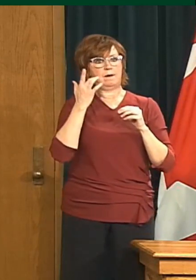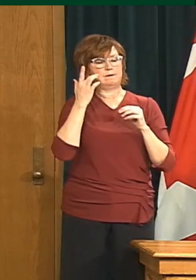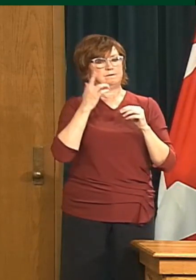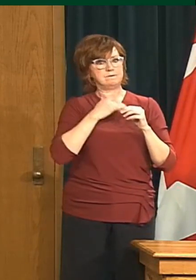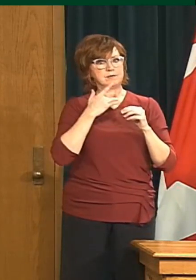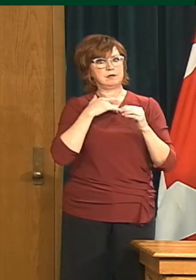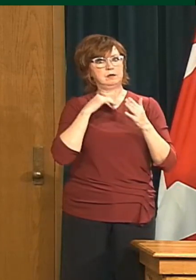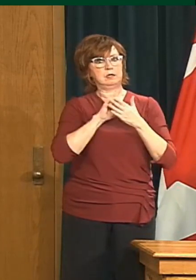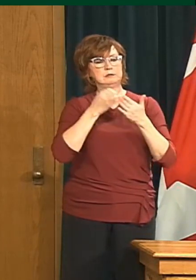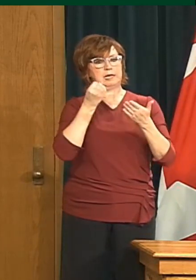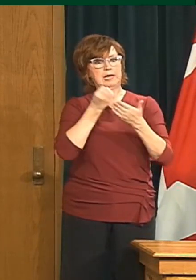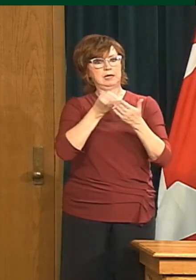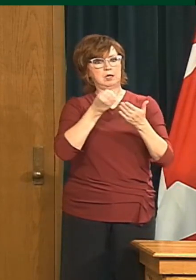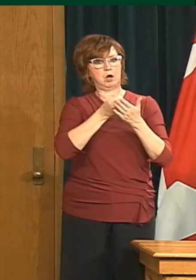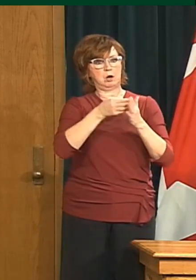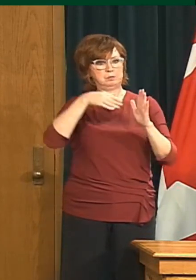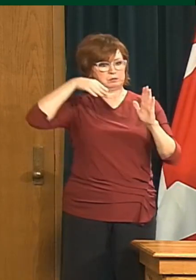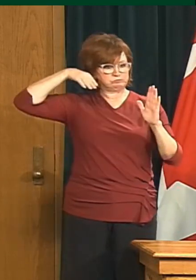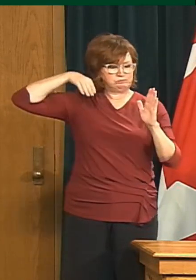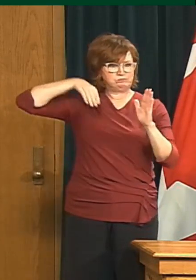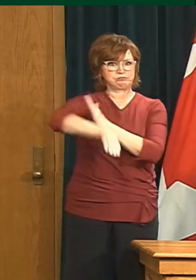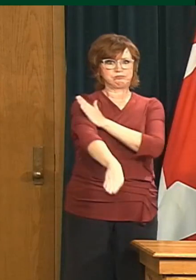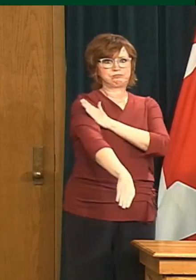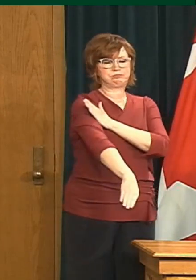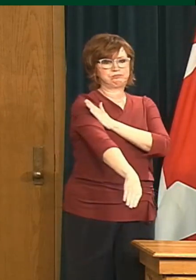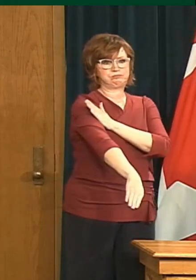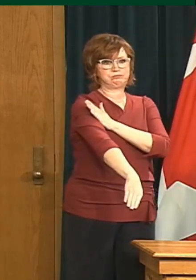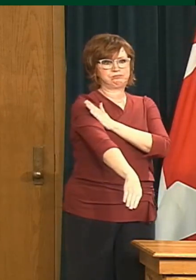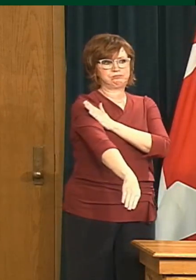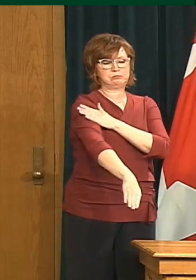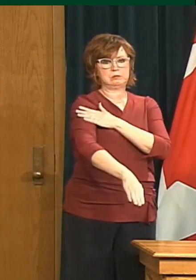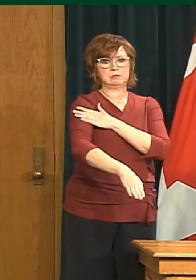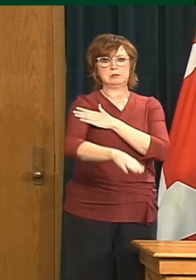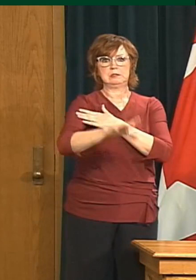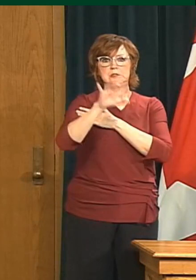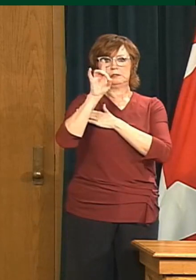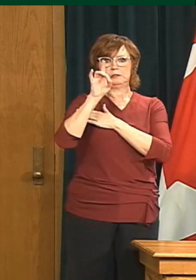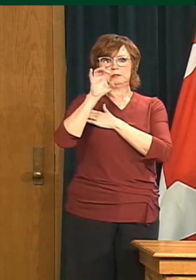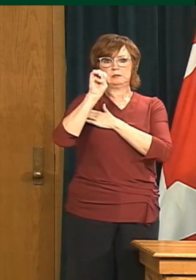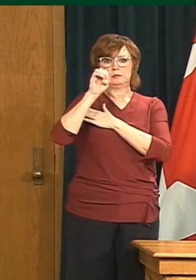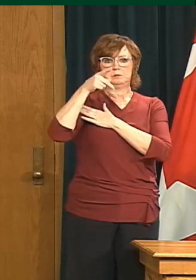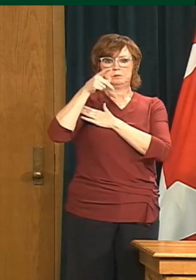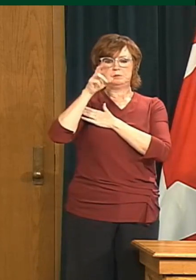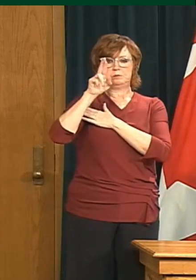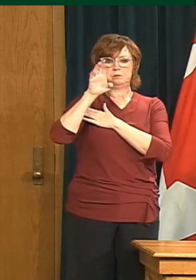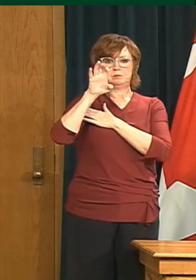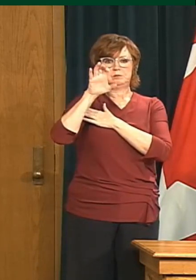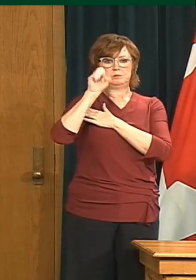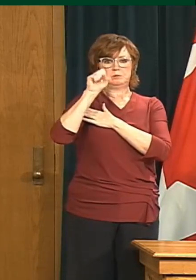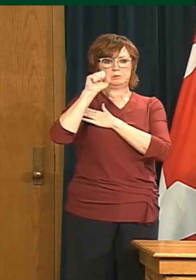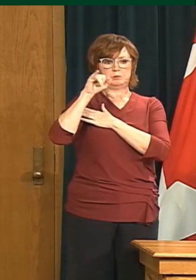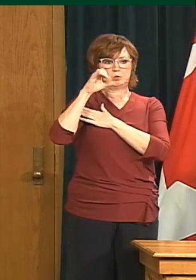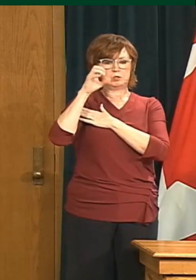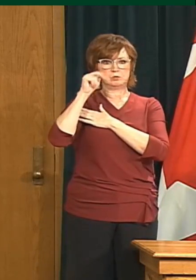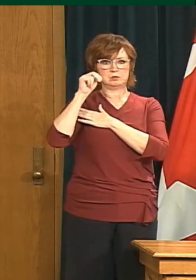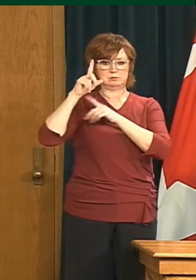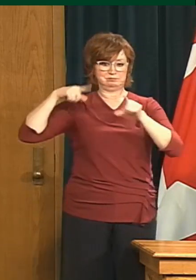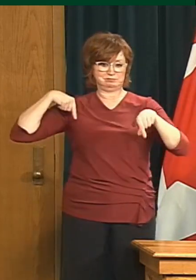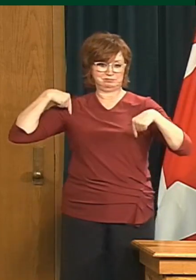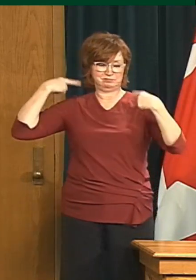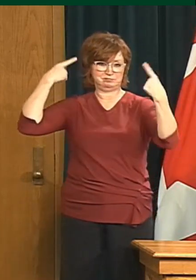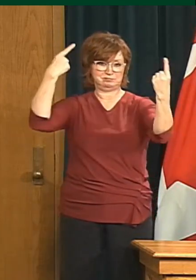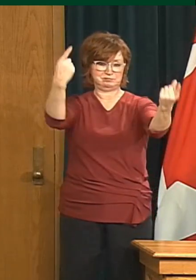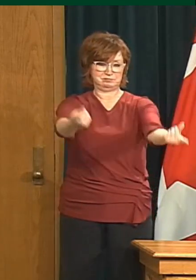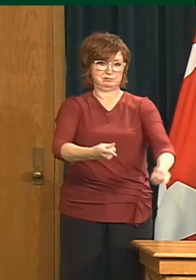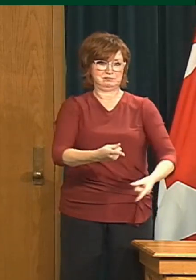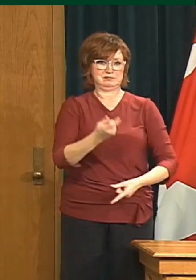economy, 27,000 jobs lost. We haven't seen anything like that in 90 years.